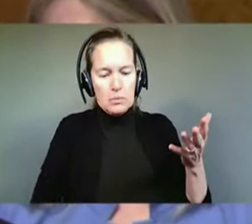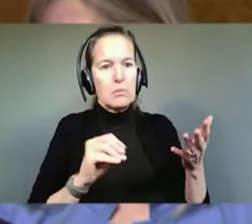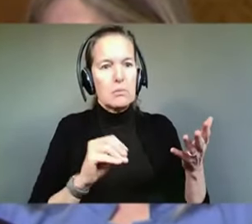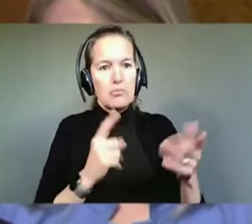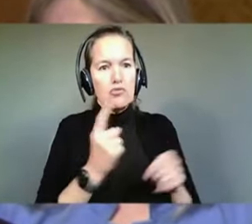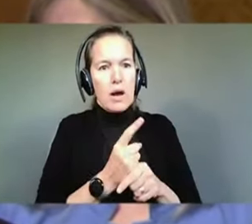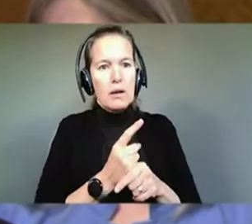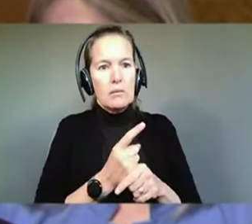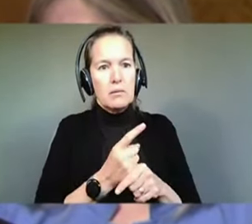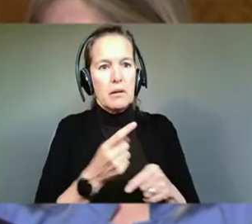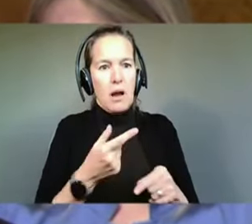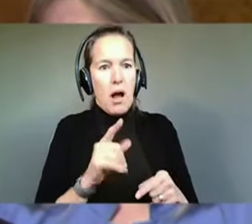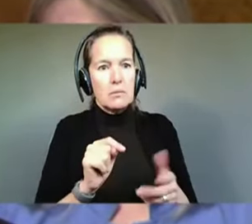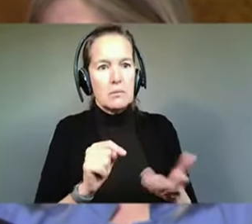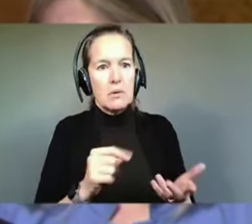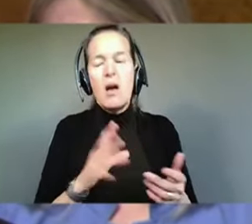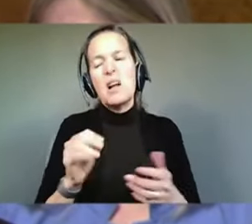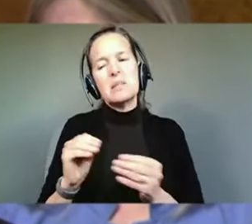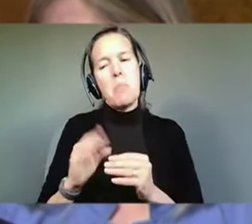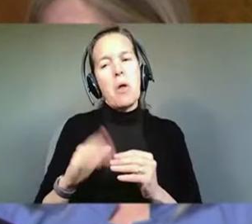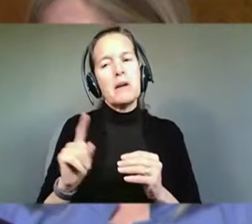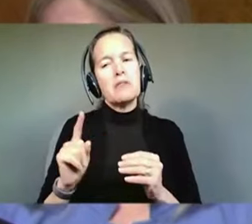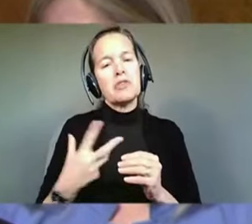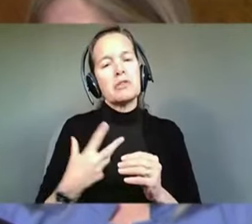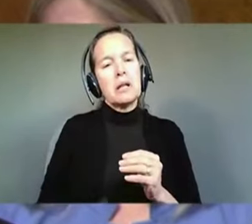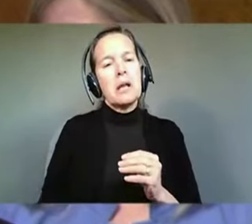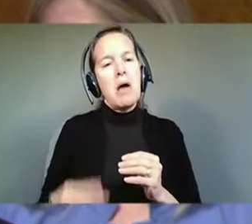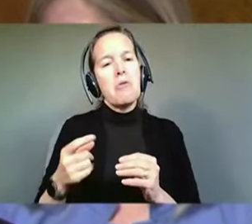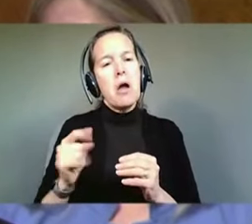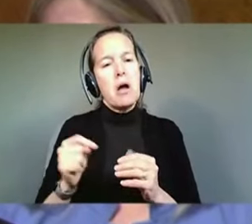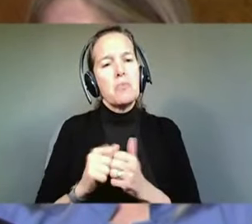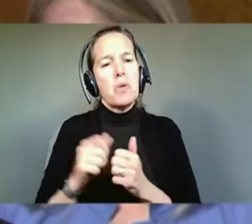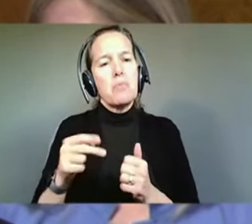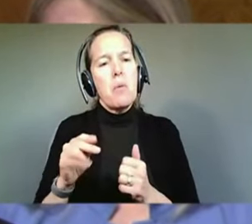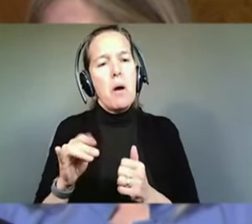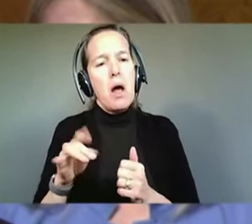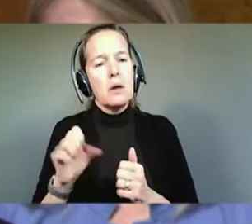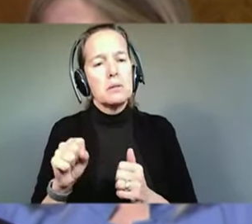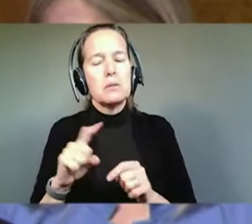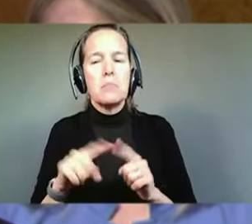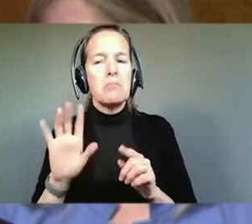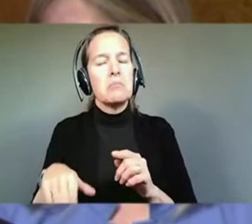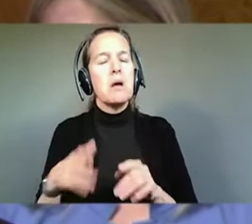cleaning out the gut. But anyway, that said, Ms. Vasquez, post-exertional